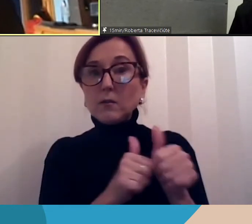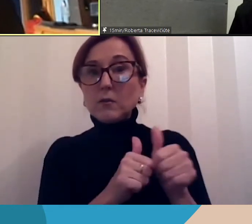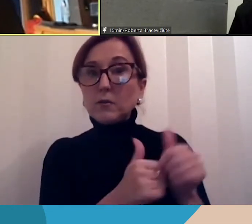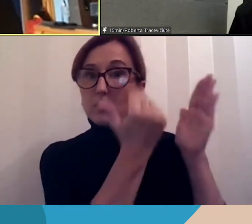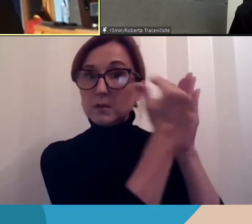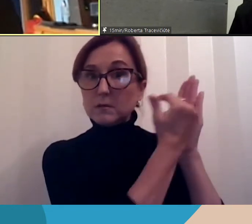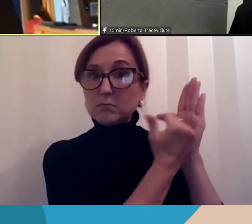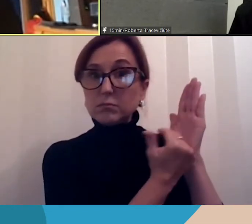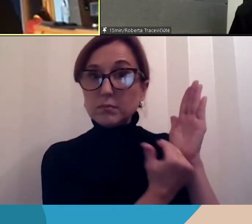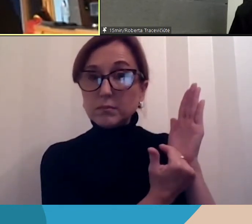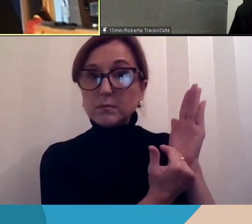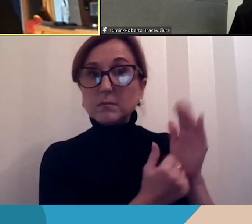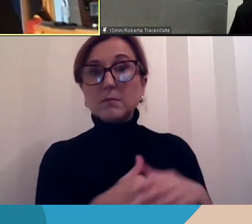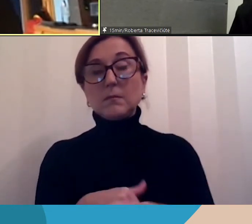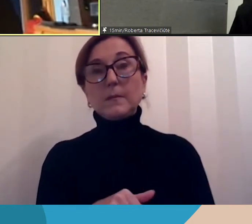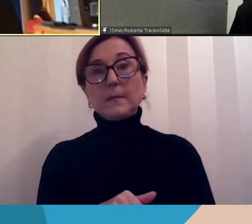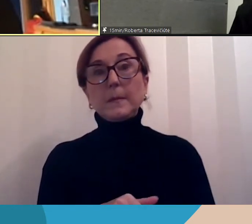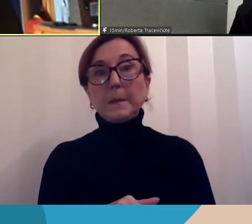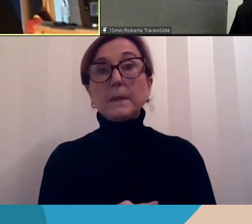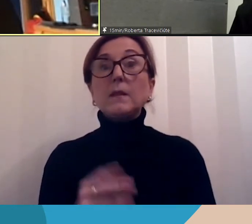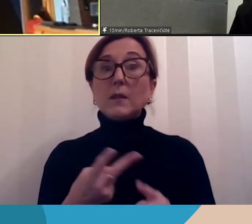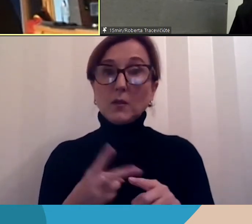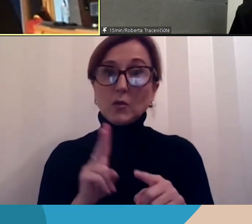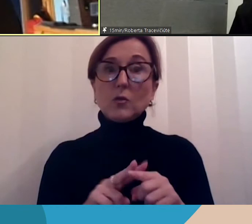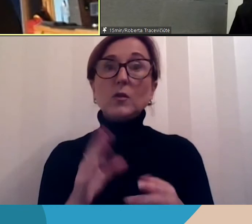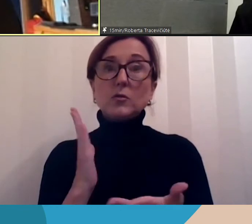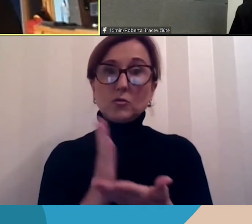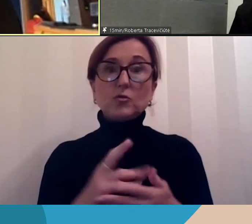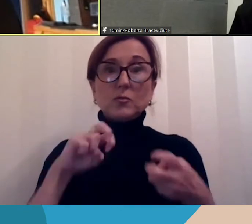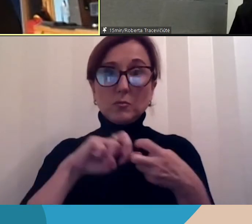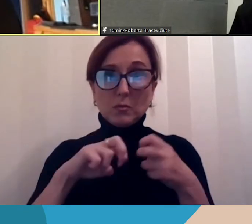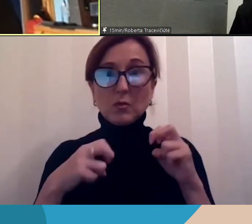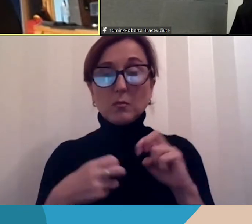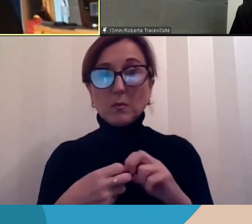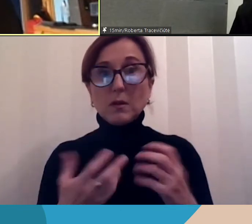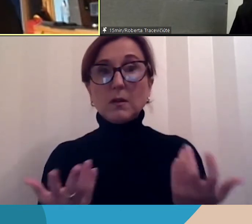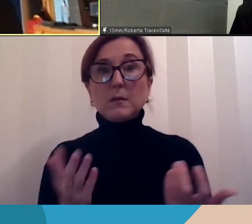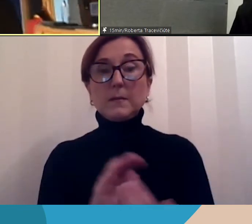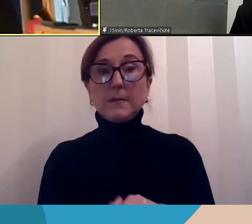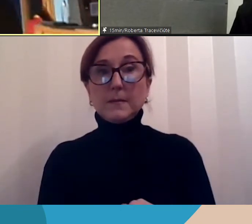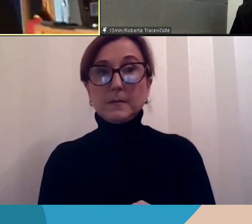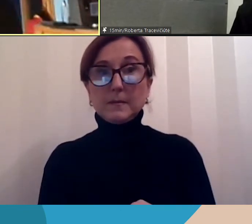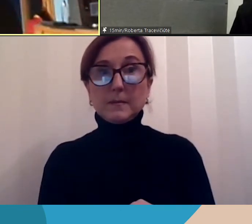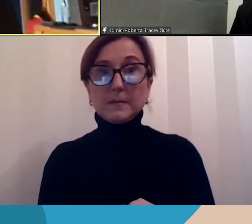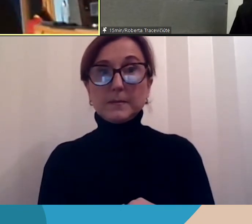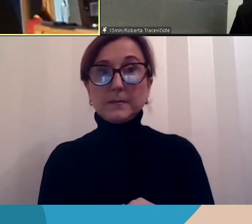arguments, being biased, should not be included in court rulings.